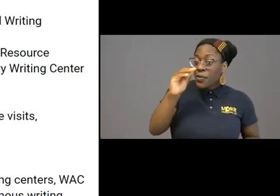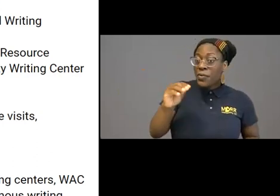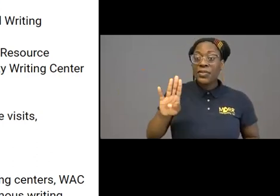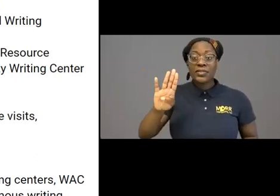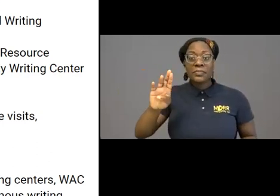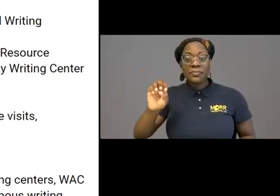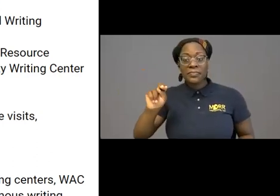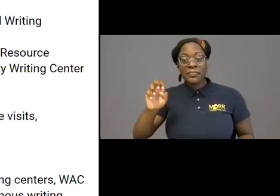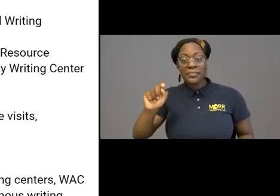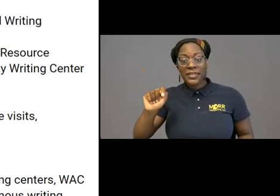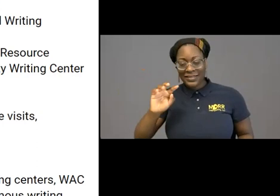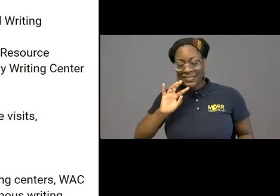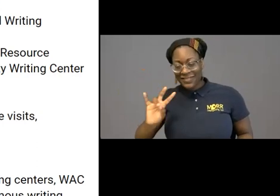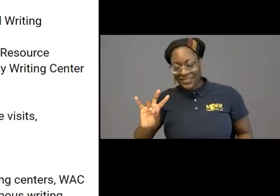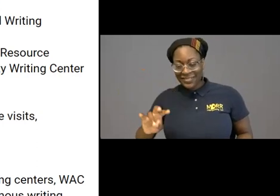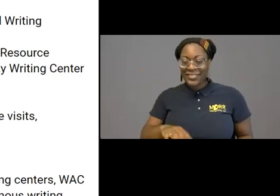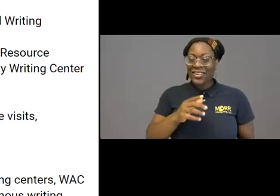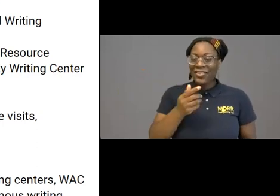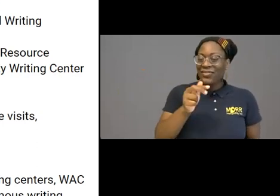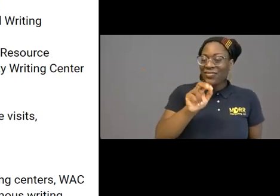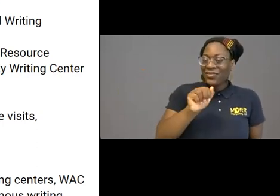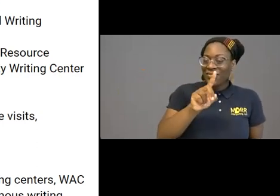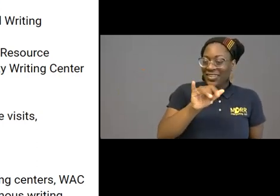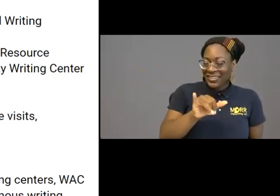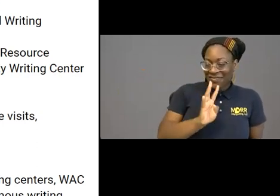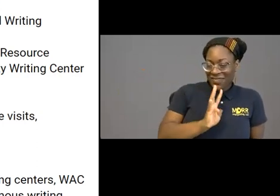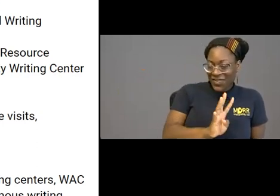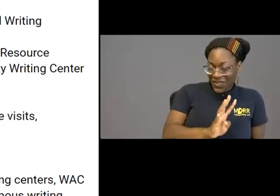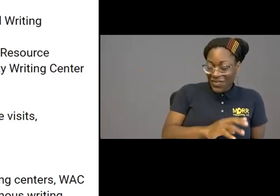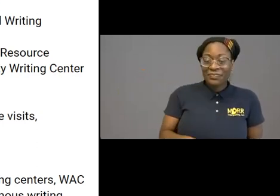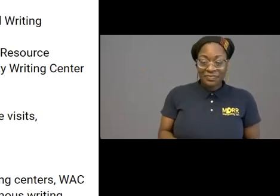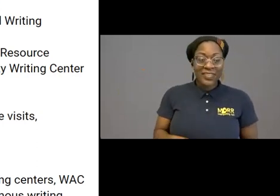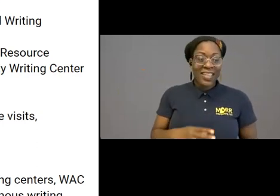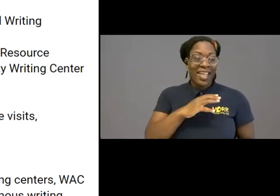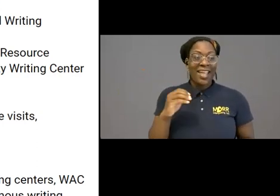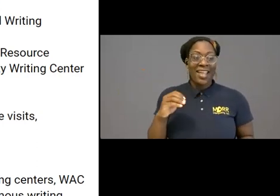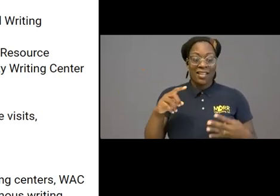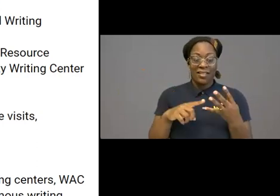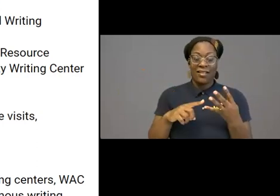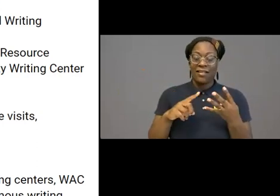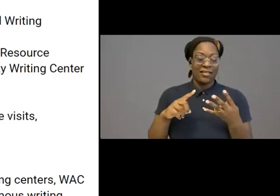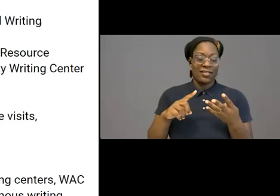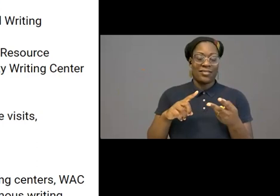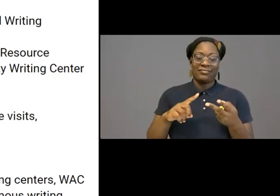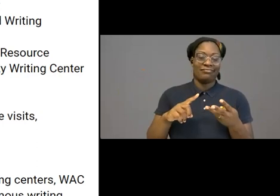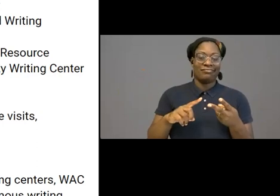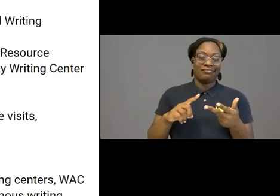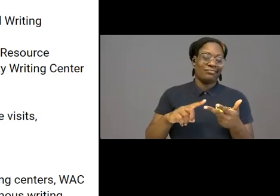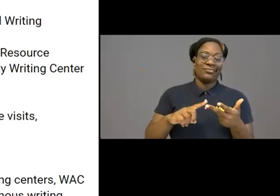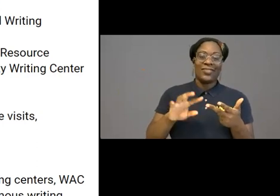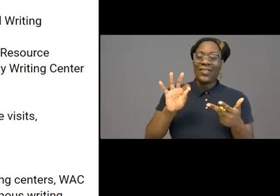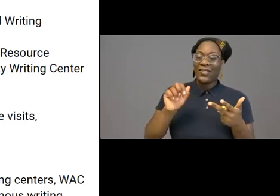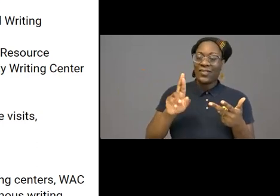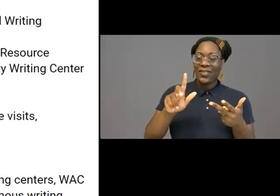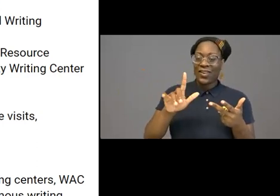4. The newest addition to our family is Farley, who is a miniature schnauzer. That's Farley with a fresh